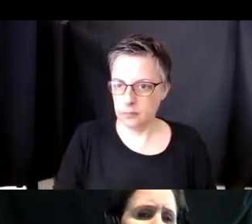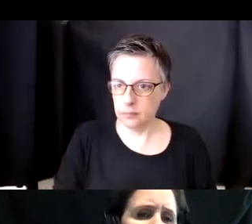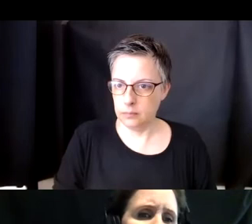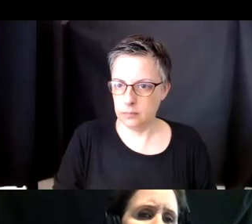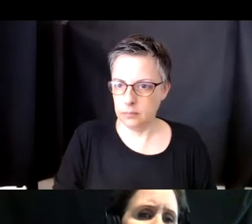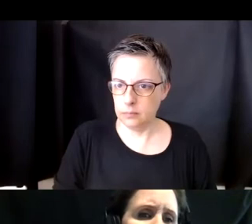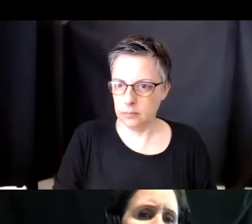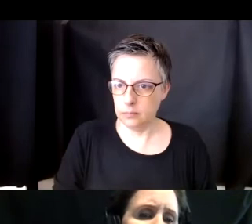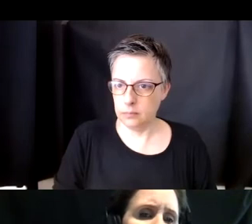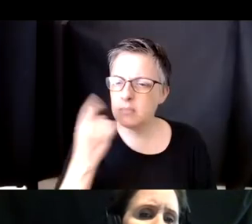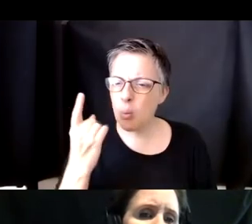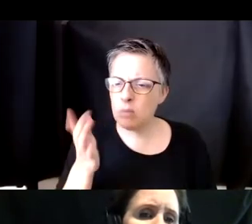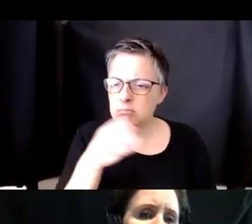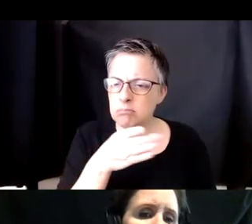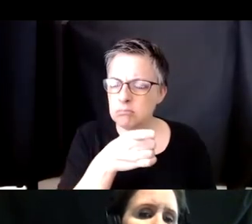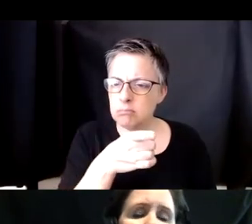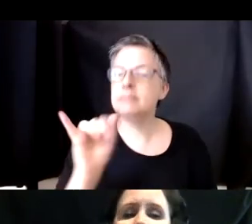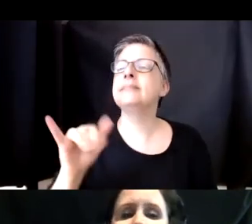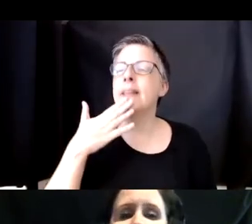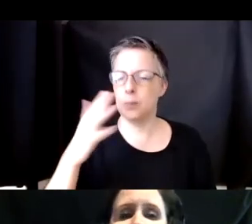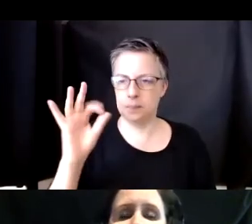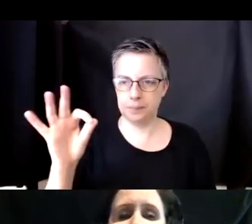Can you go back one slide? Thank you.